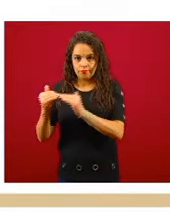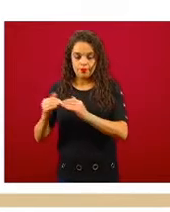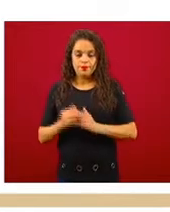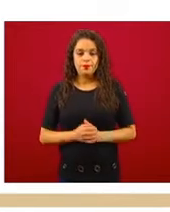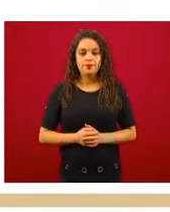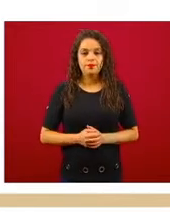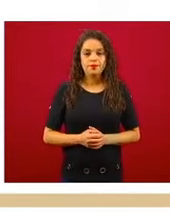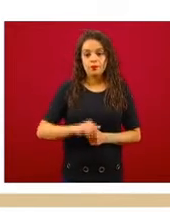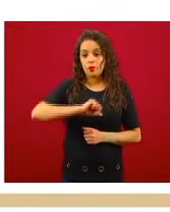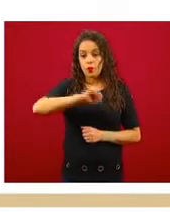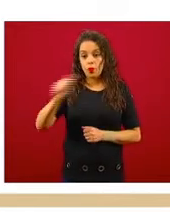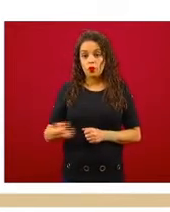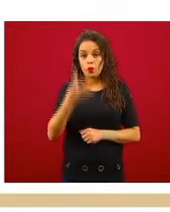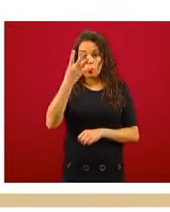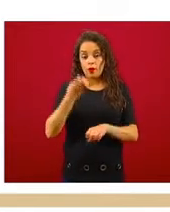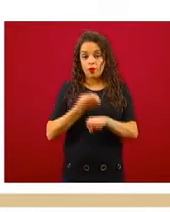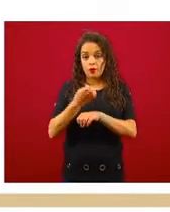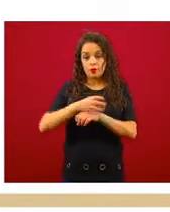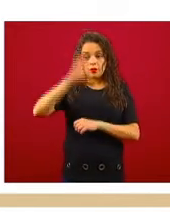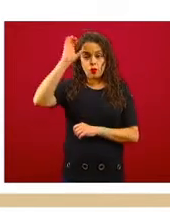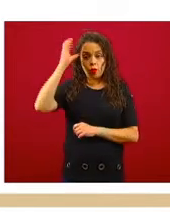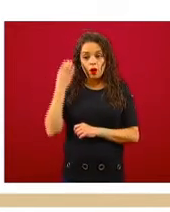steady around 50%.